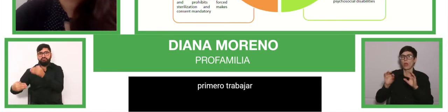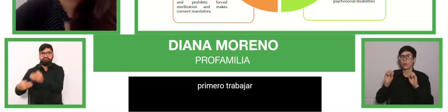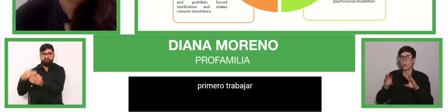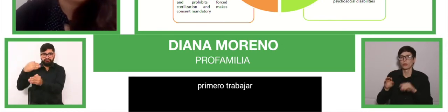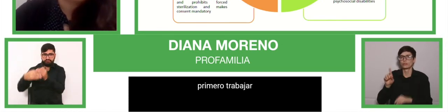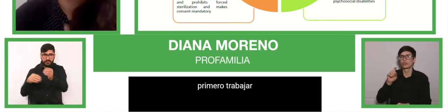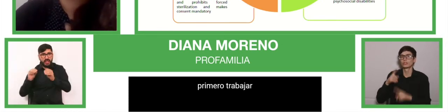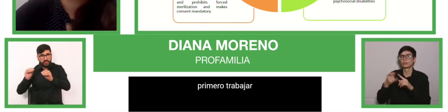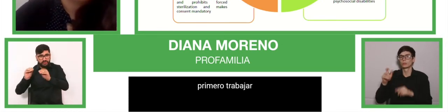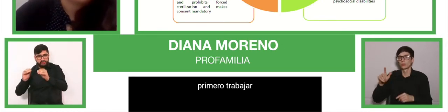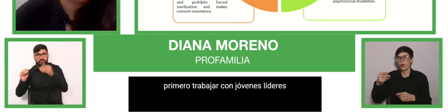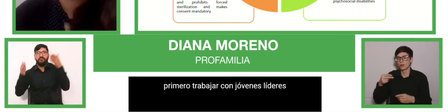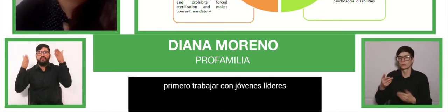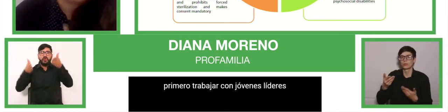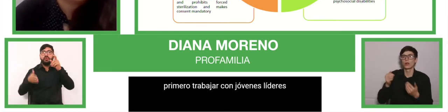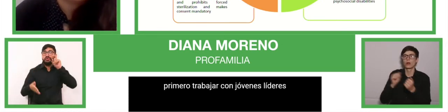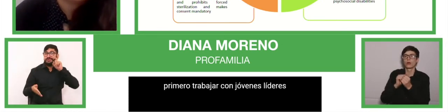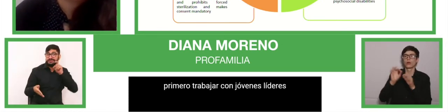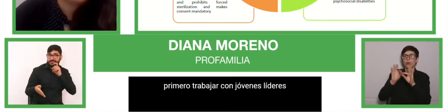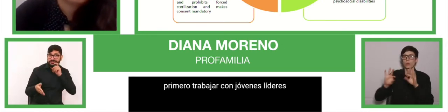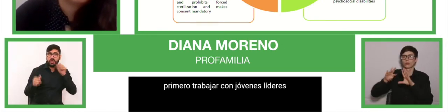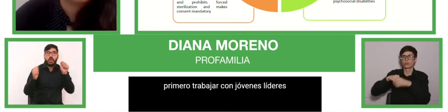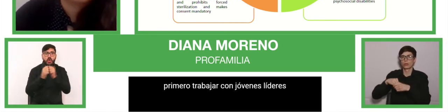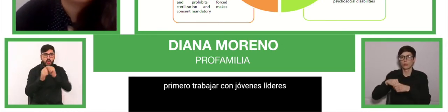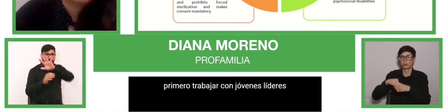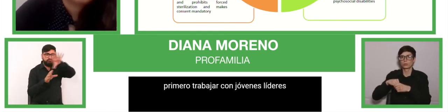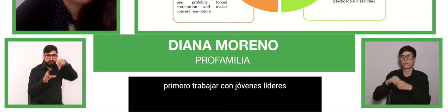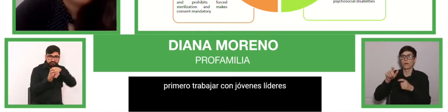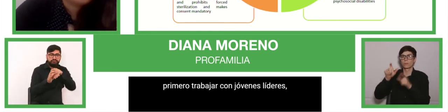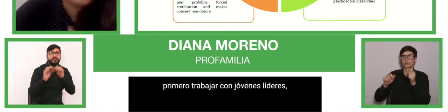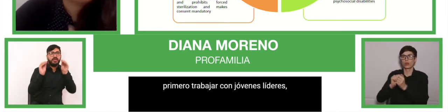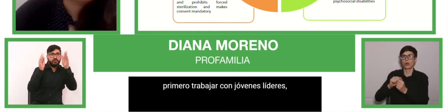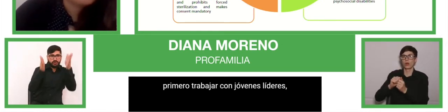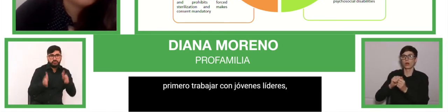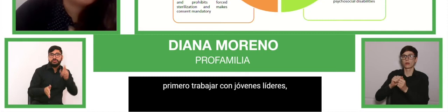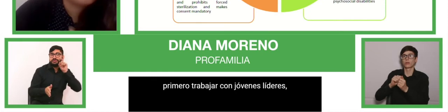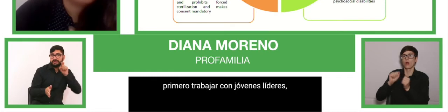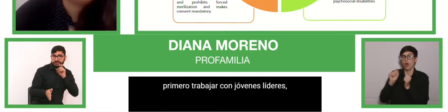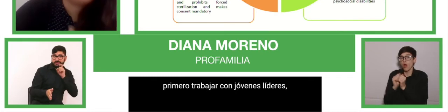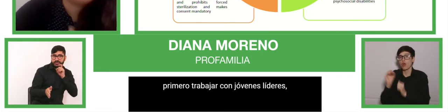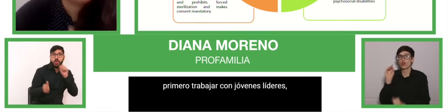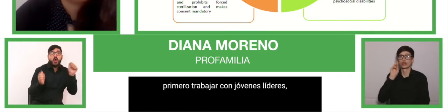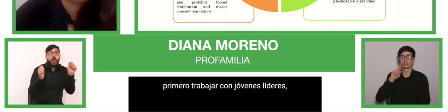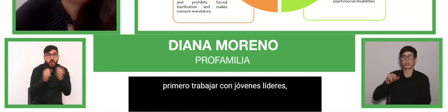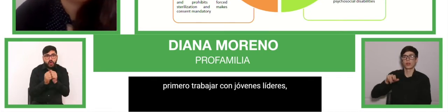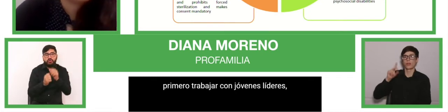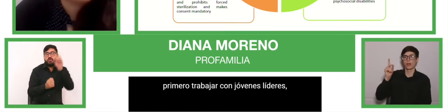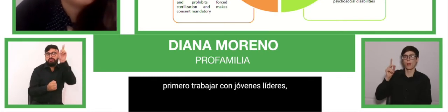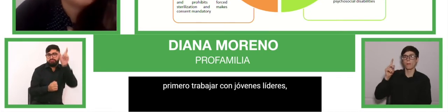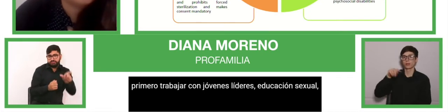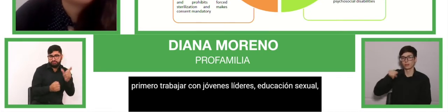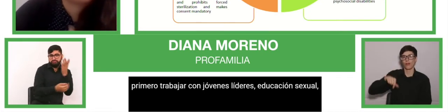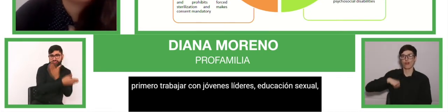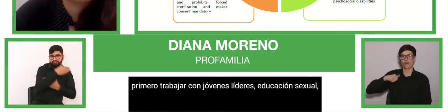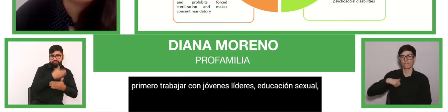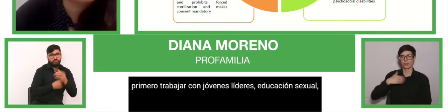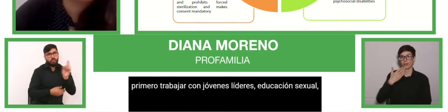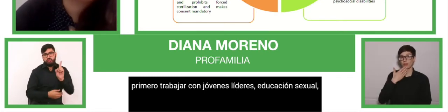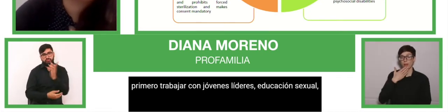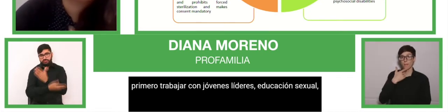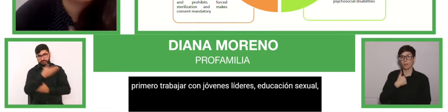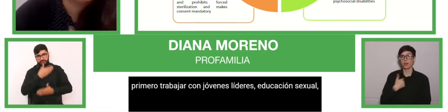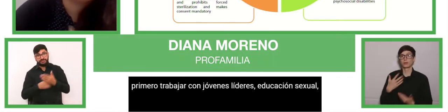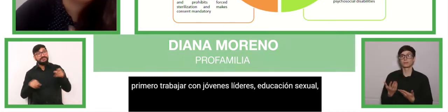both young people with and without disabilities. We have already trained more than 120 leaders from 6